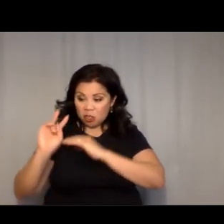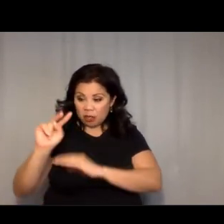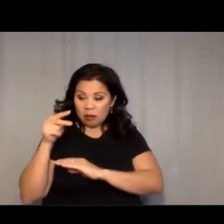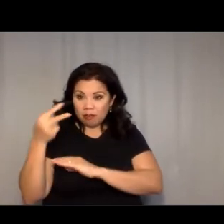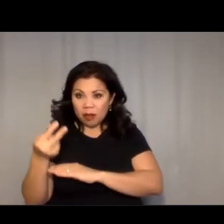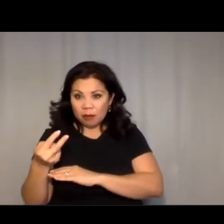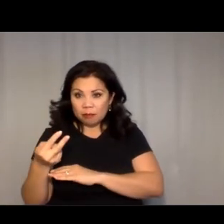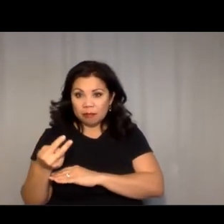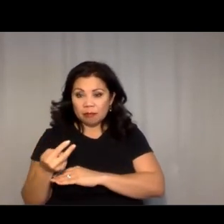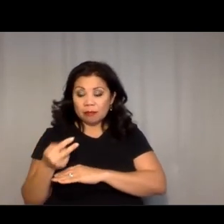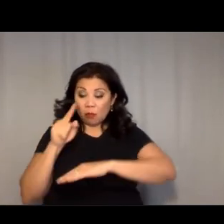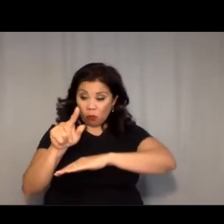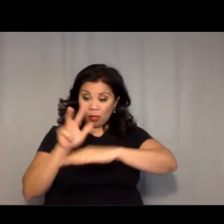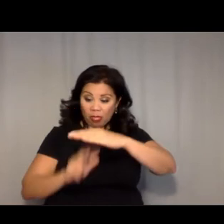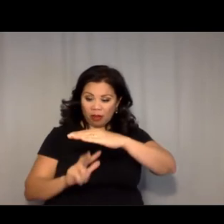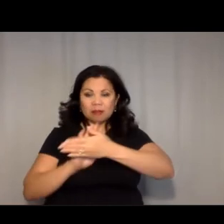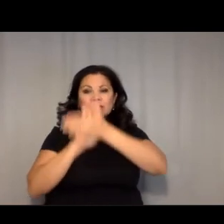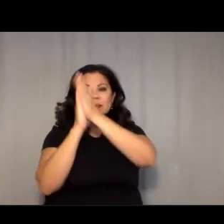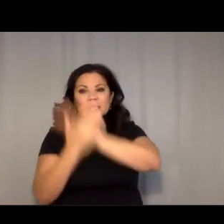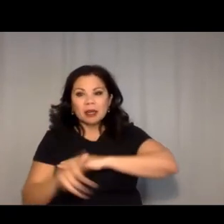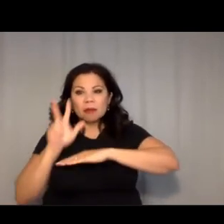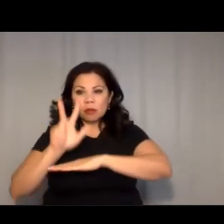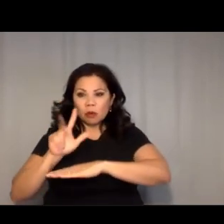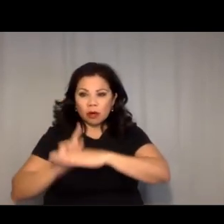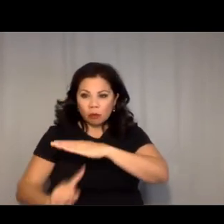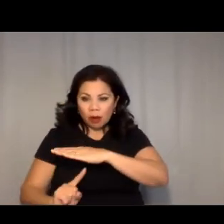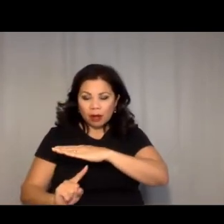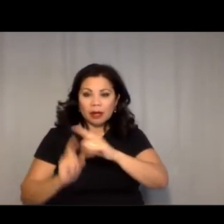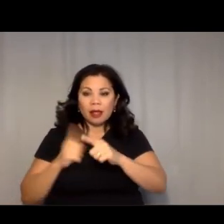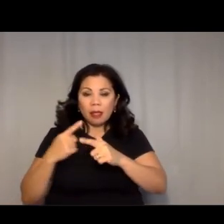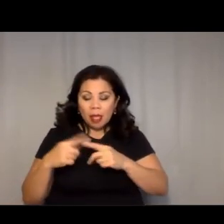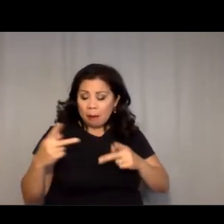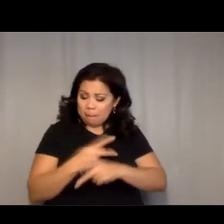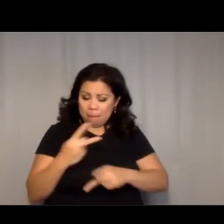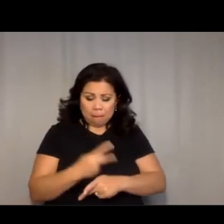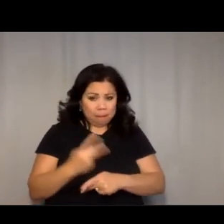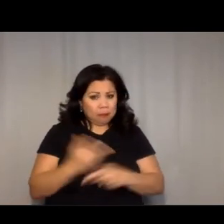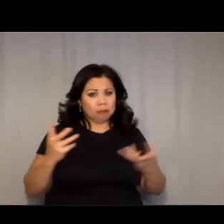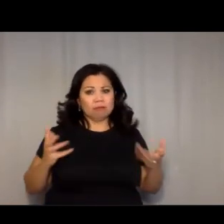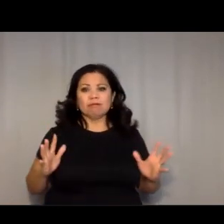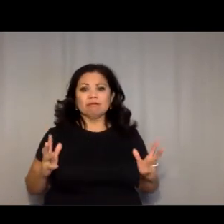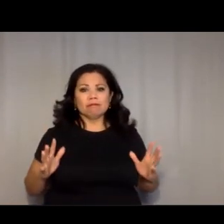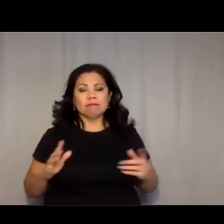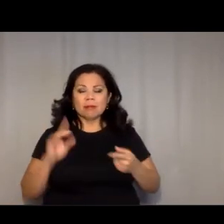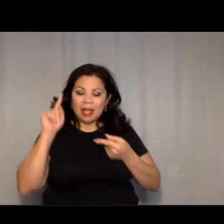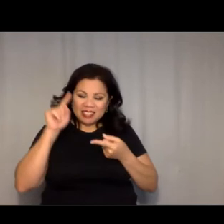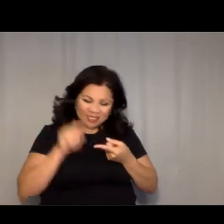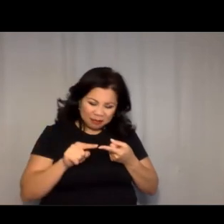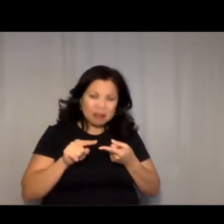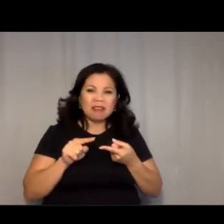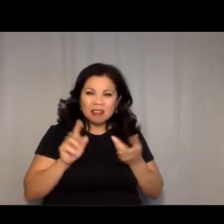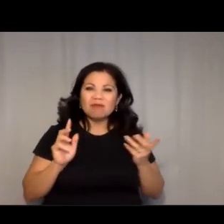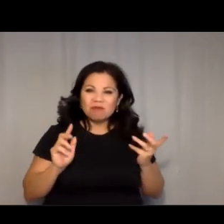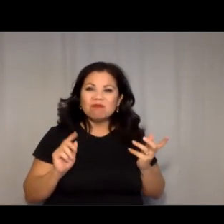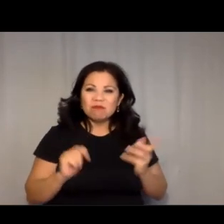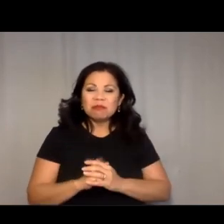it's 3/1. And then I'm going to treat it like a multiplication problem, and then I'm going to simplify.